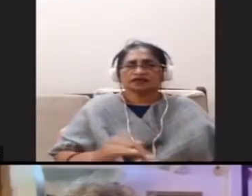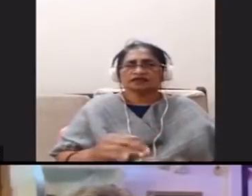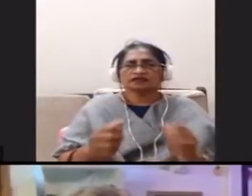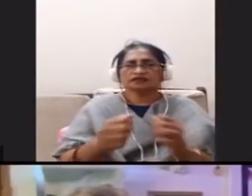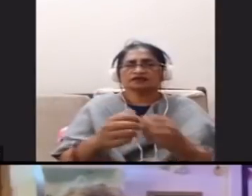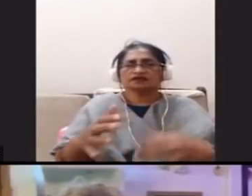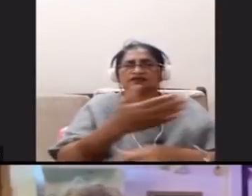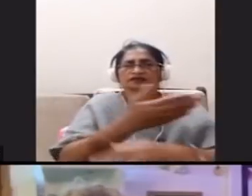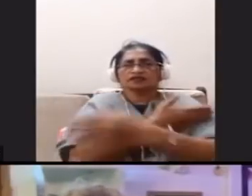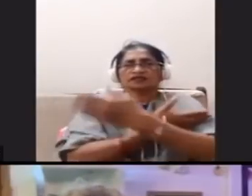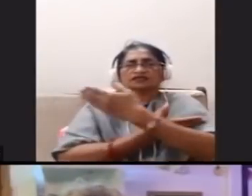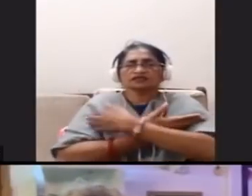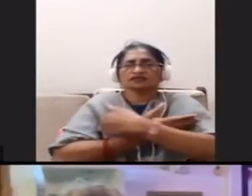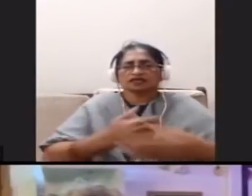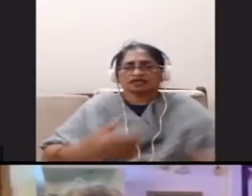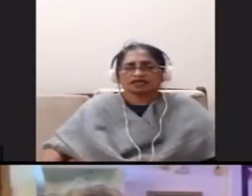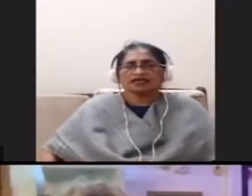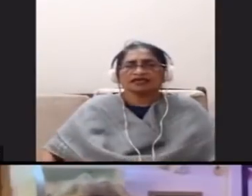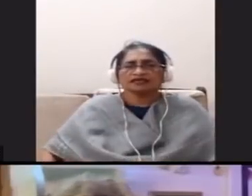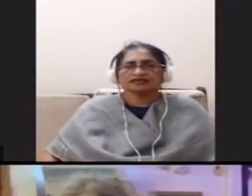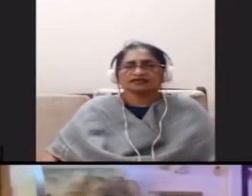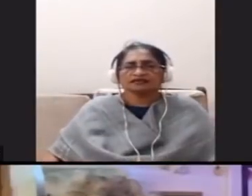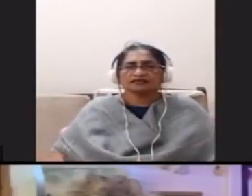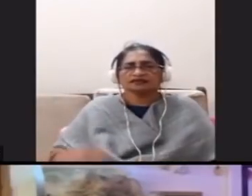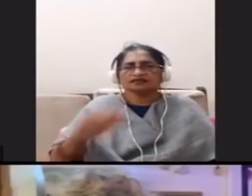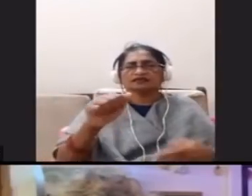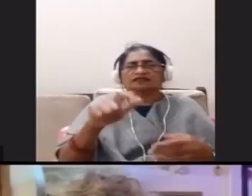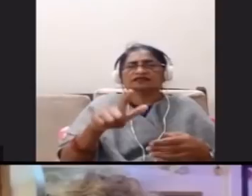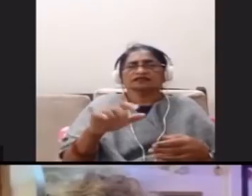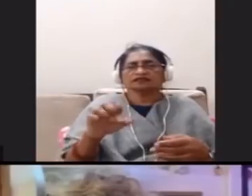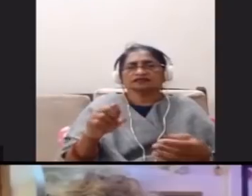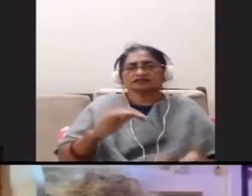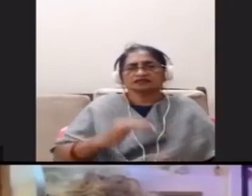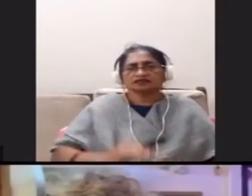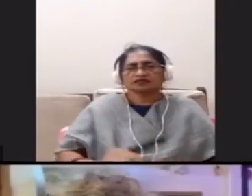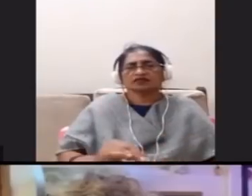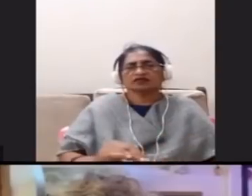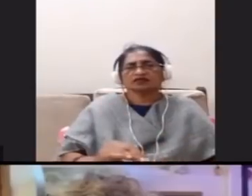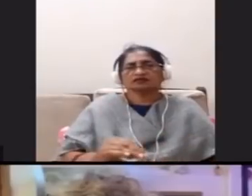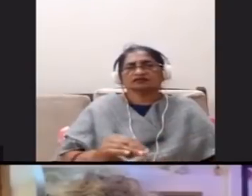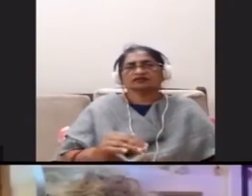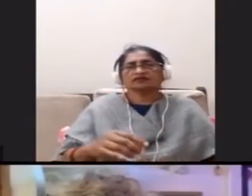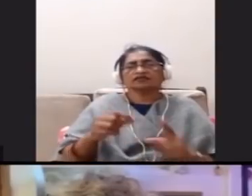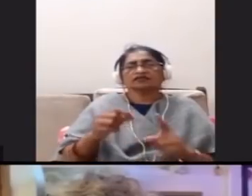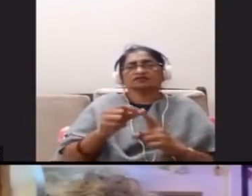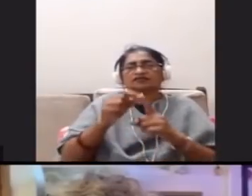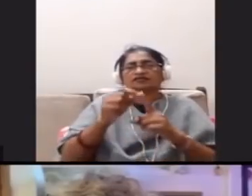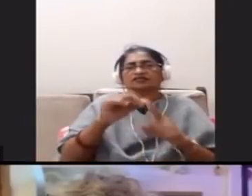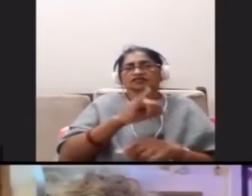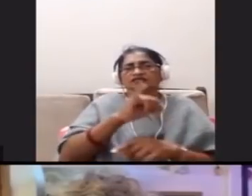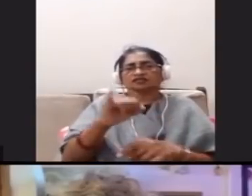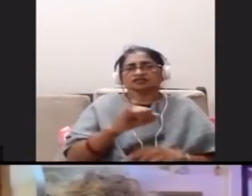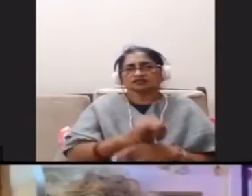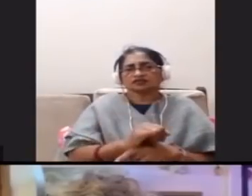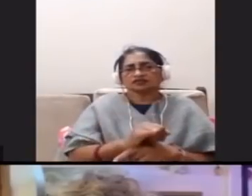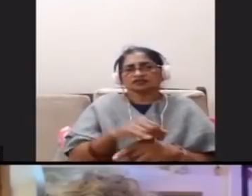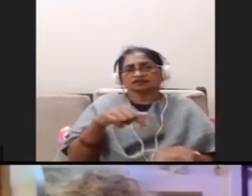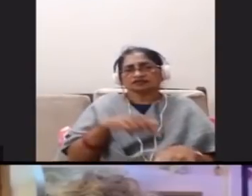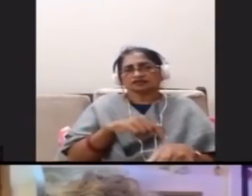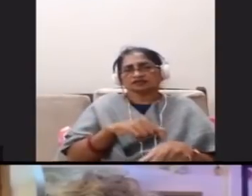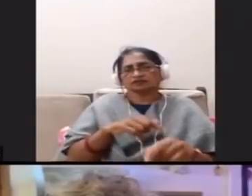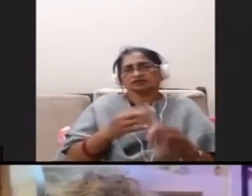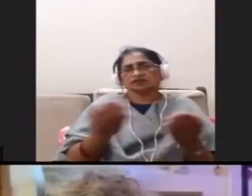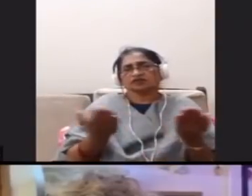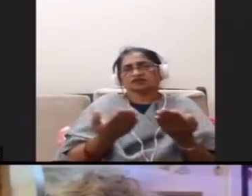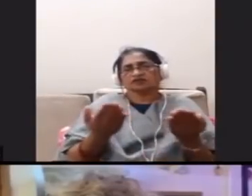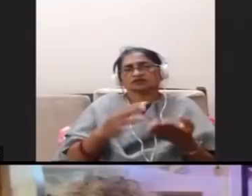and shortened legs. Alison spent her childhood and teenage years in specialist institutions. And during this time, the school experimented